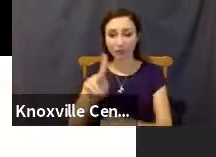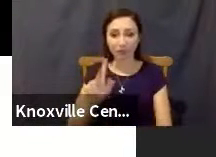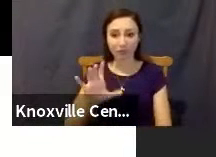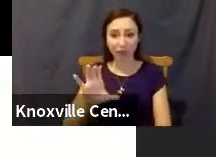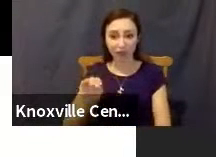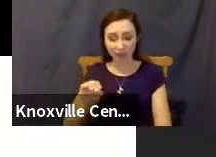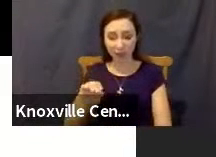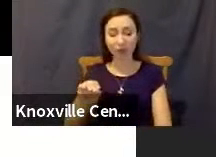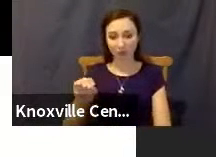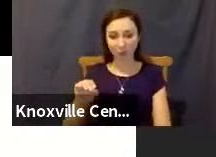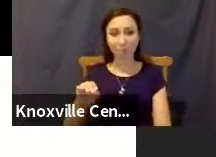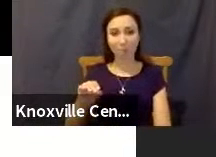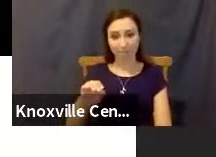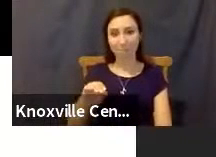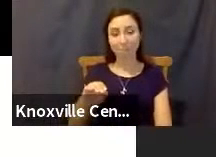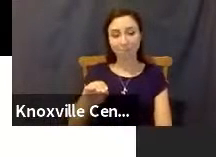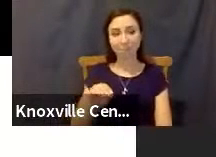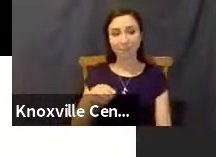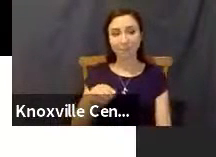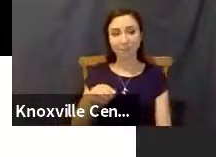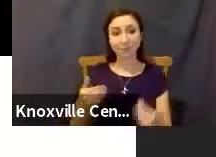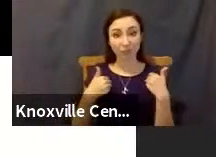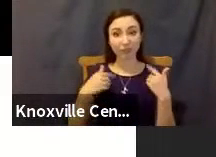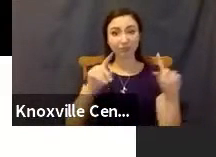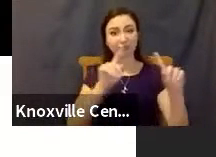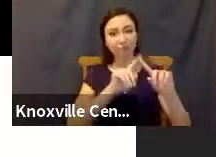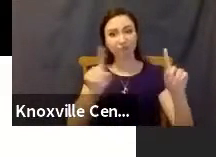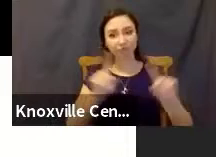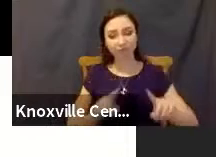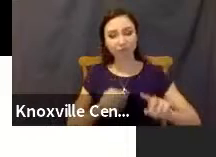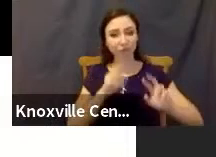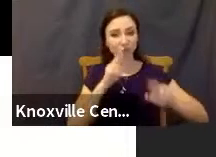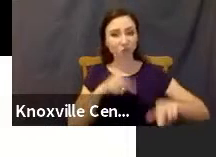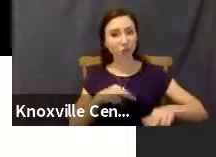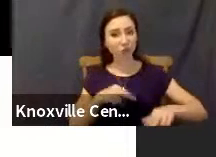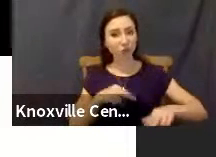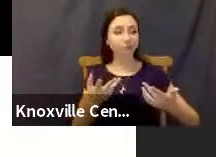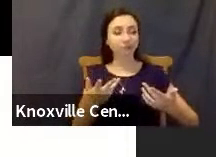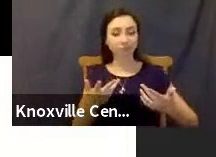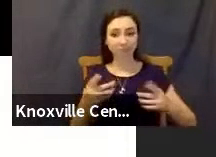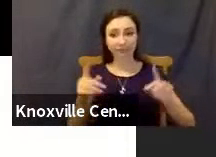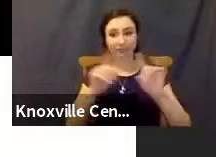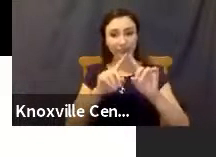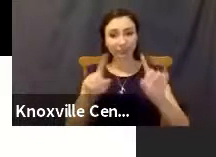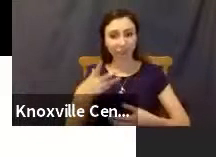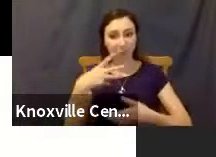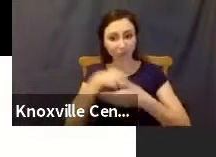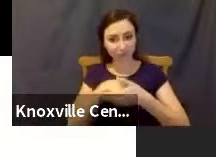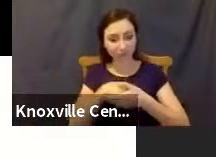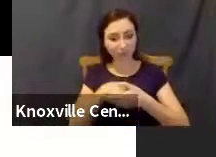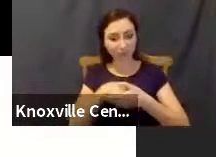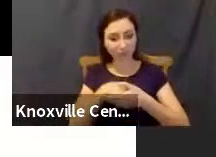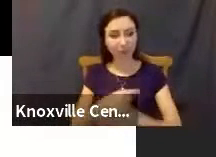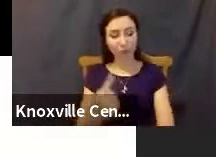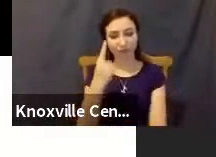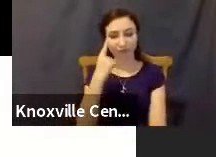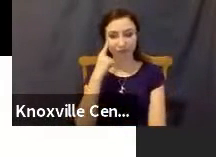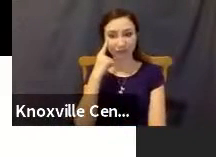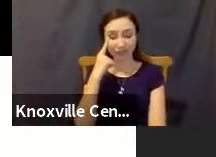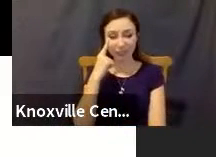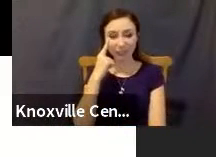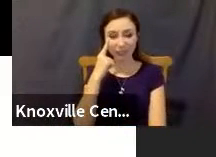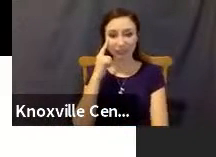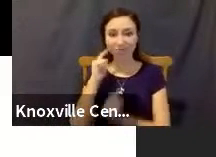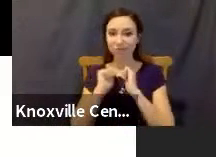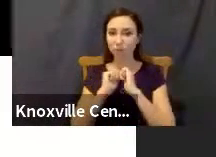County, and we've had mixed turnout and mixed participation. So, it's how